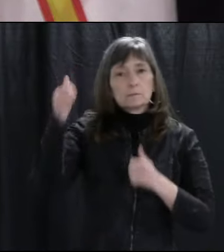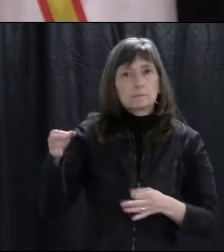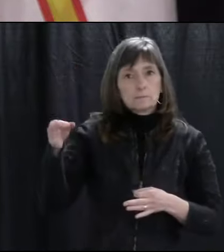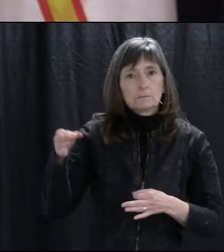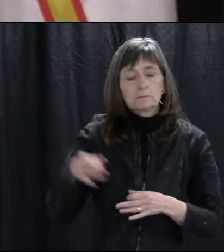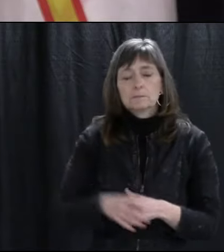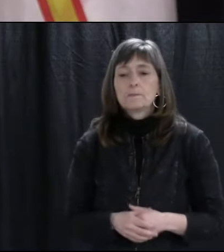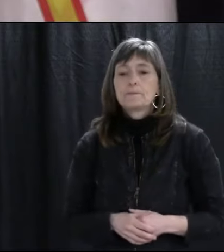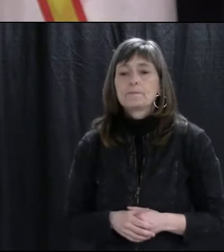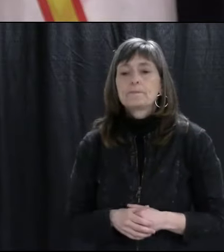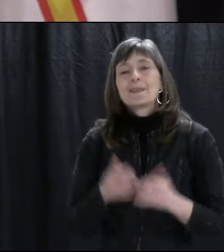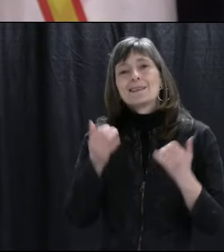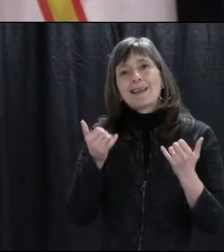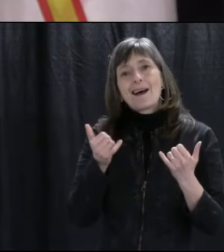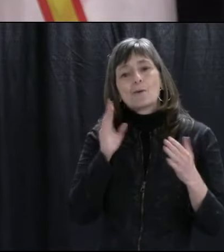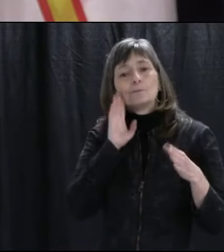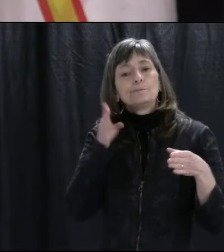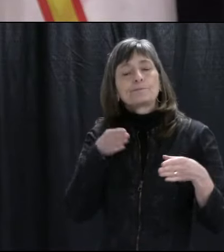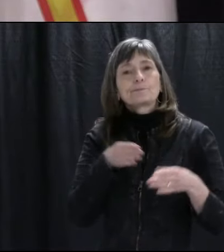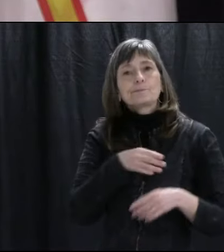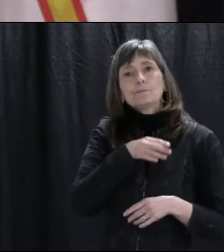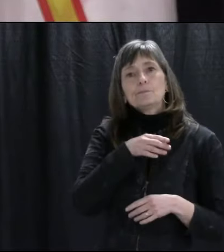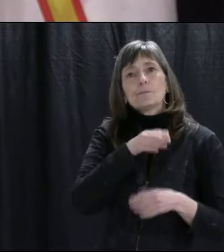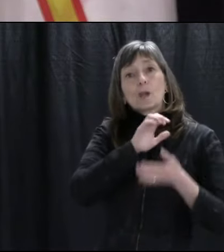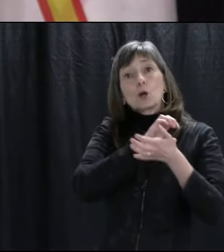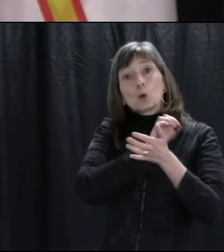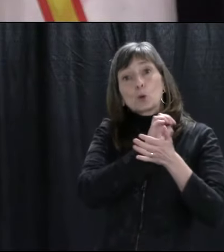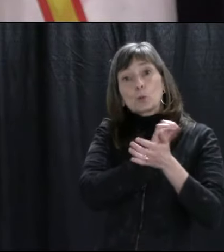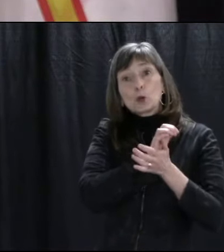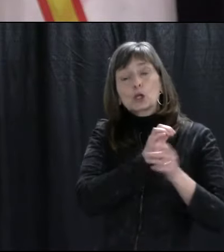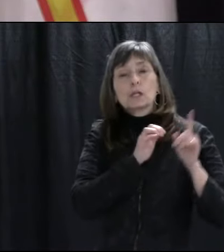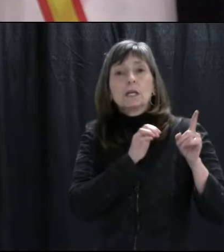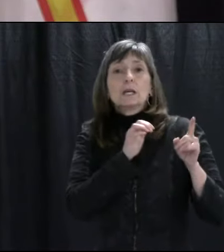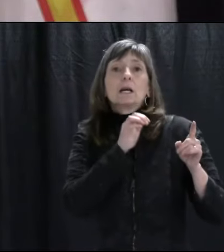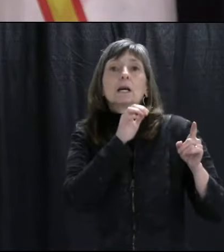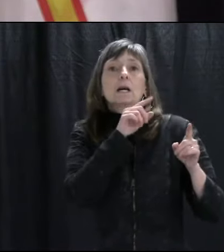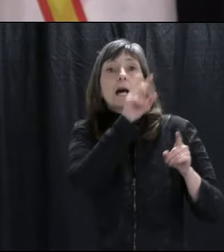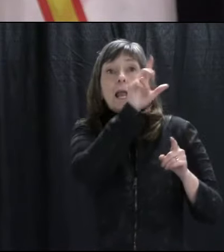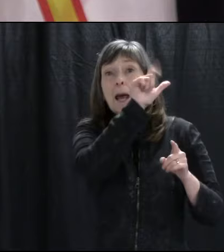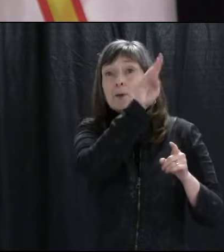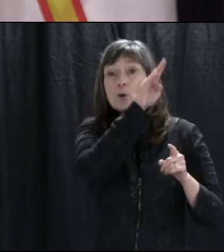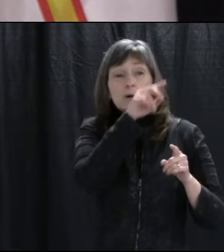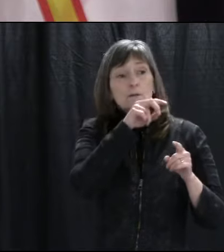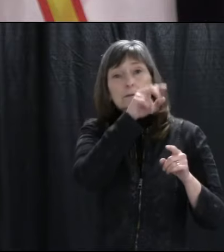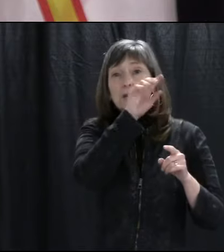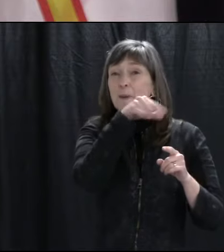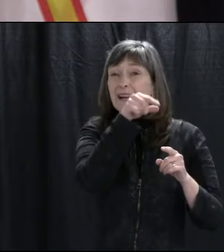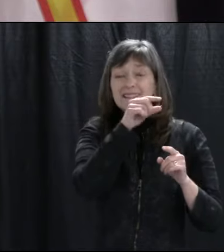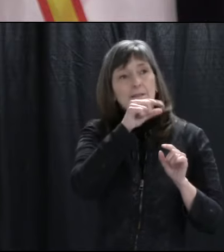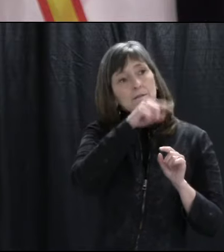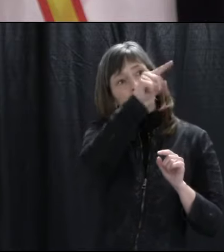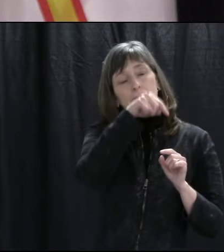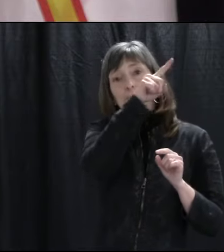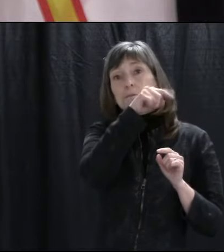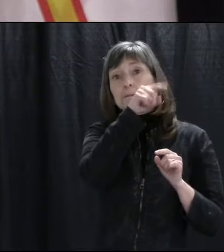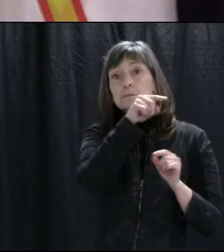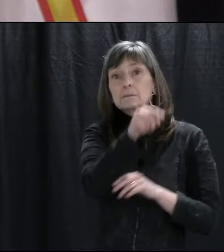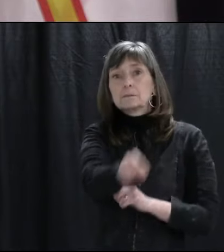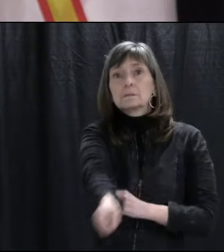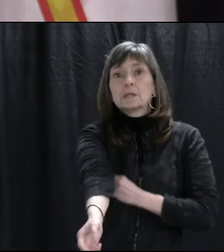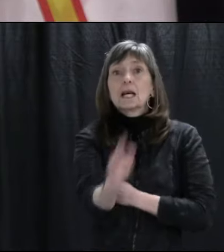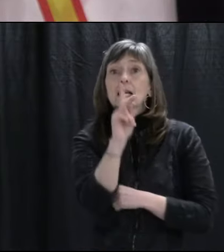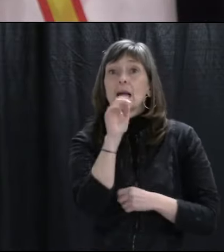the travelers between Corner Brook and Blanc-Sablon on the Cometic W. The number of passengers traveling